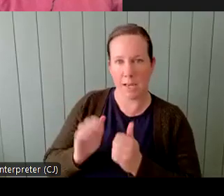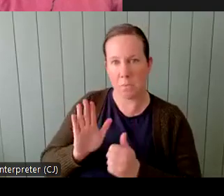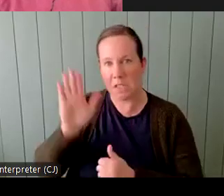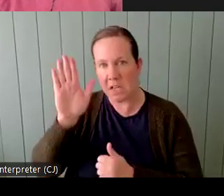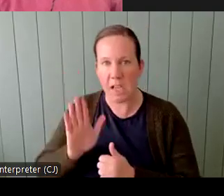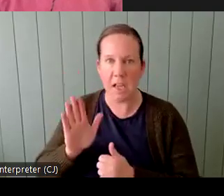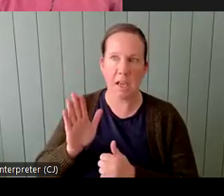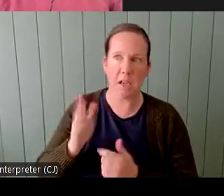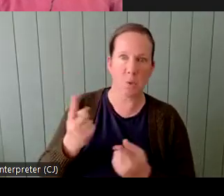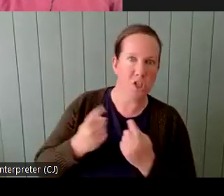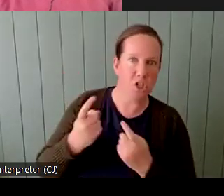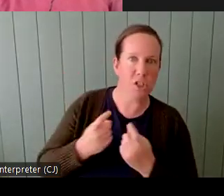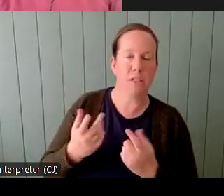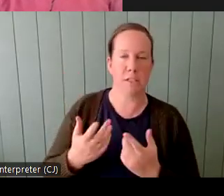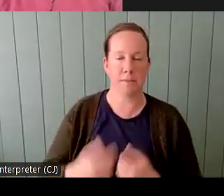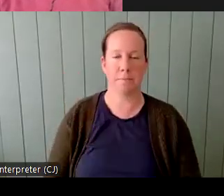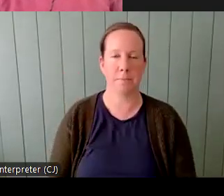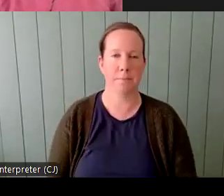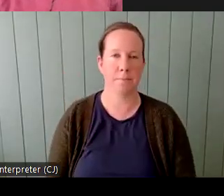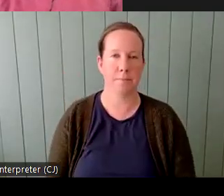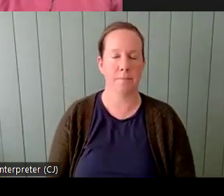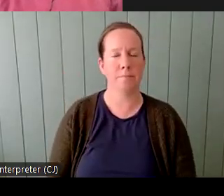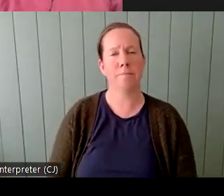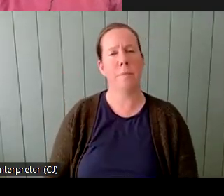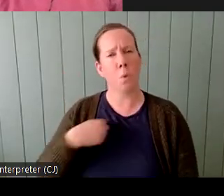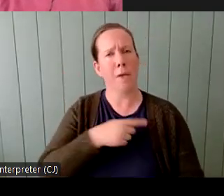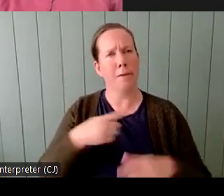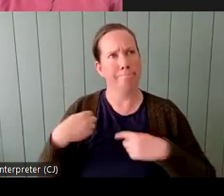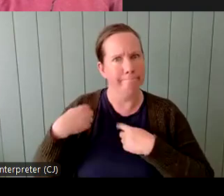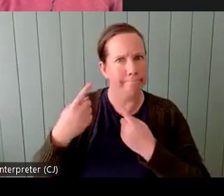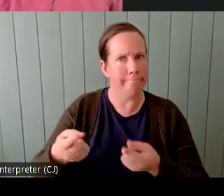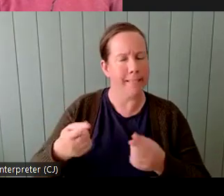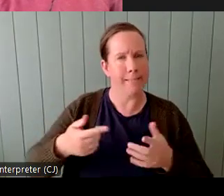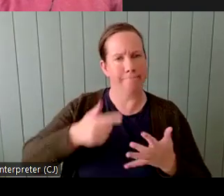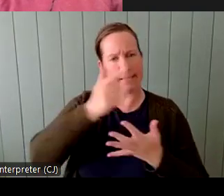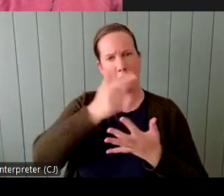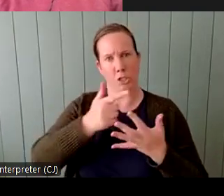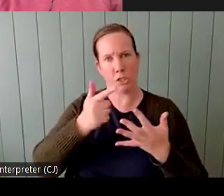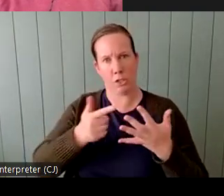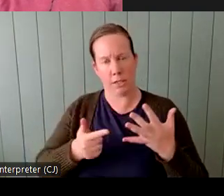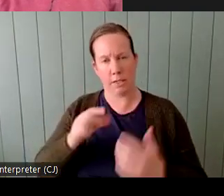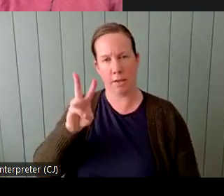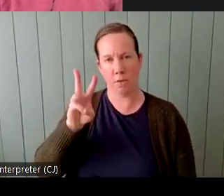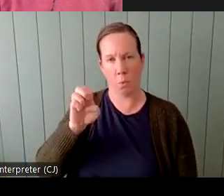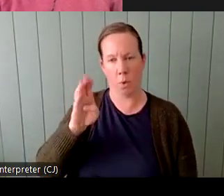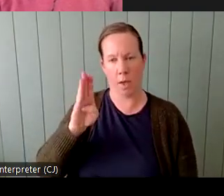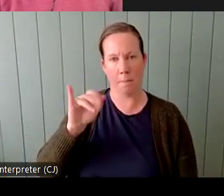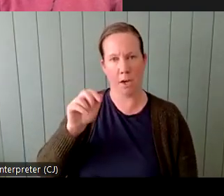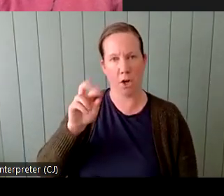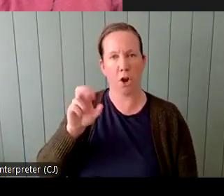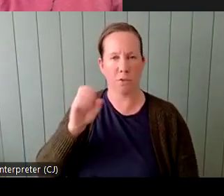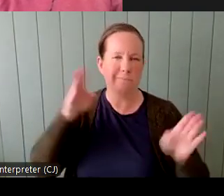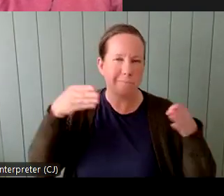questions. This is part of a series of webinars for people who are blind or low